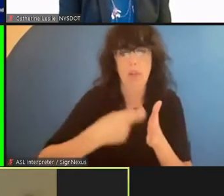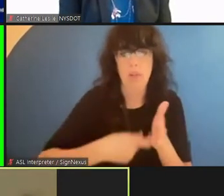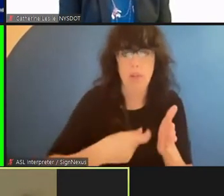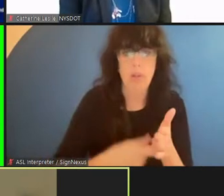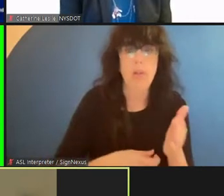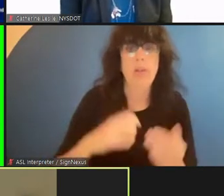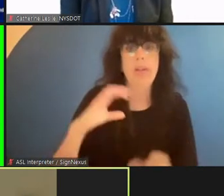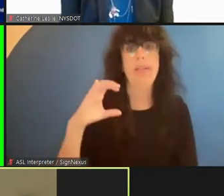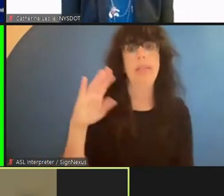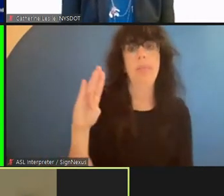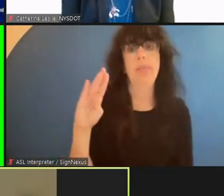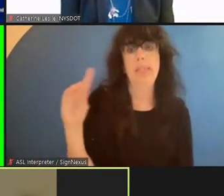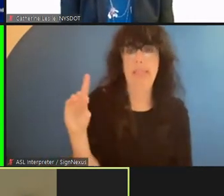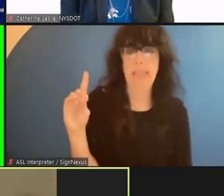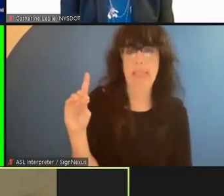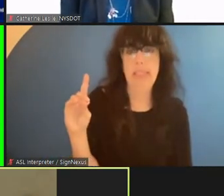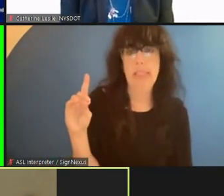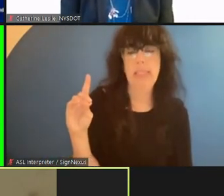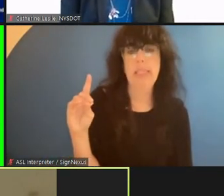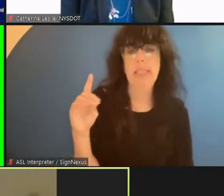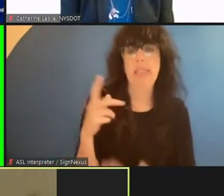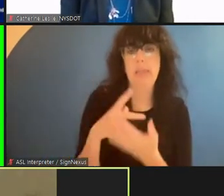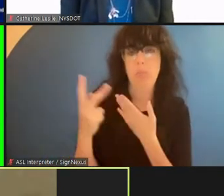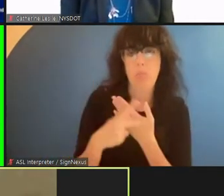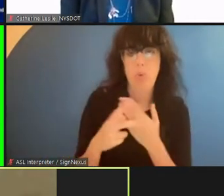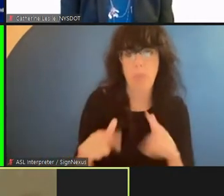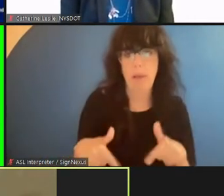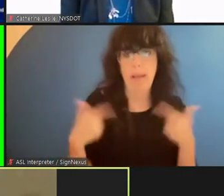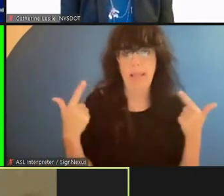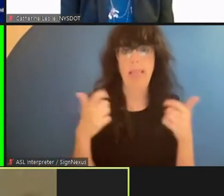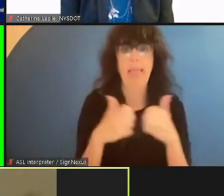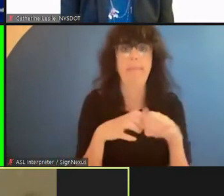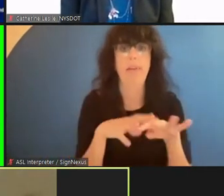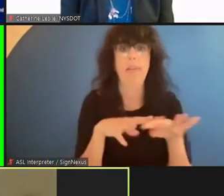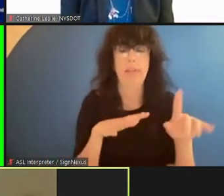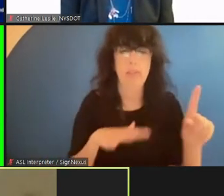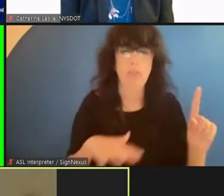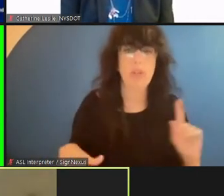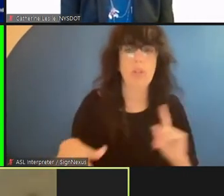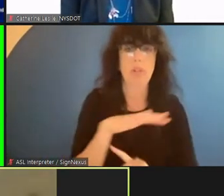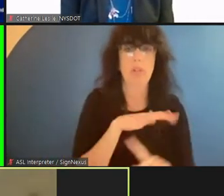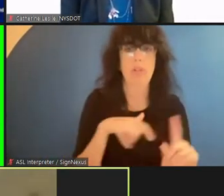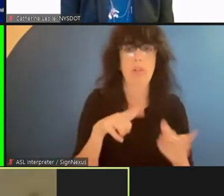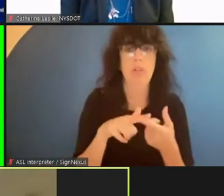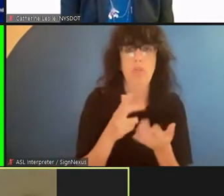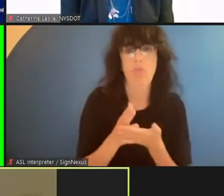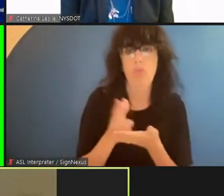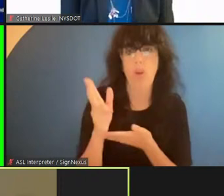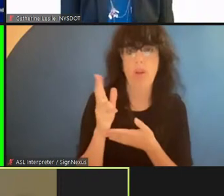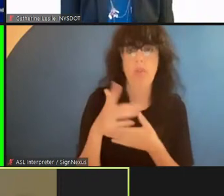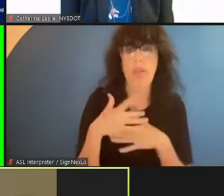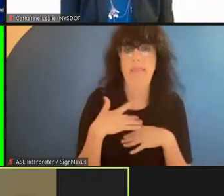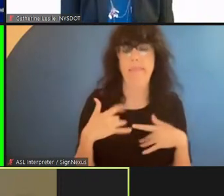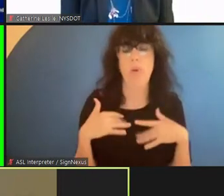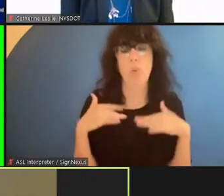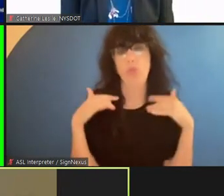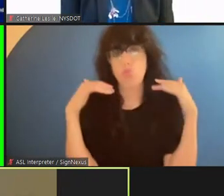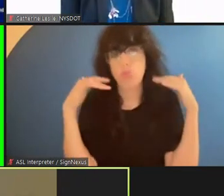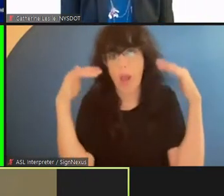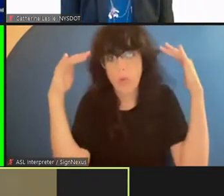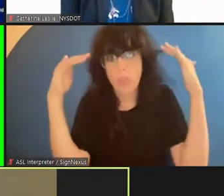business district calling program i live in the congestion zone and honestly we're drowning here in the congestion